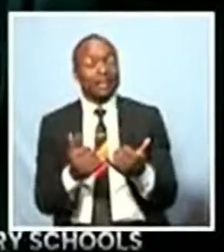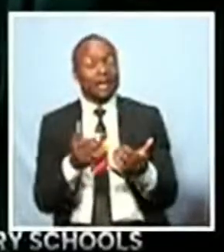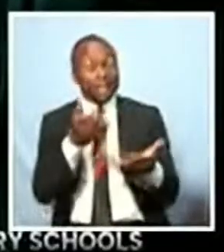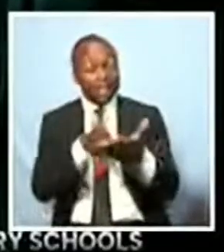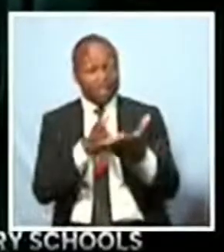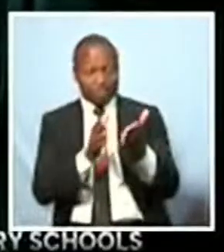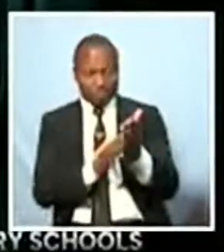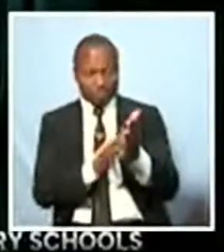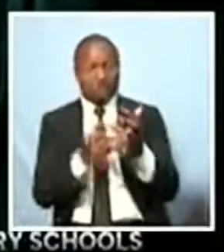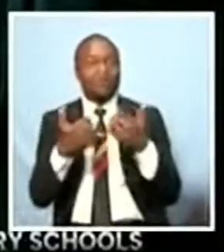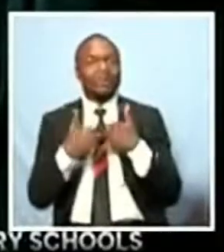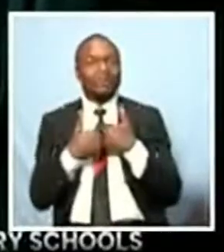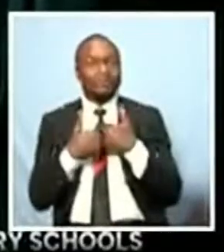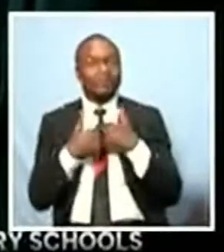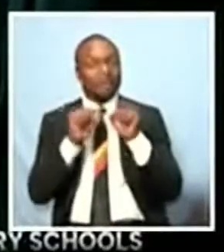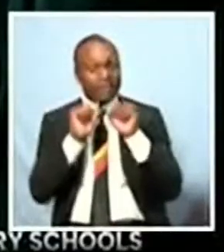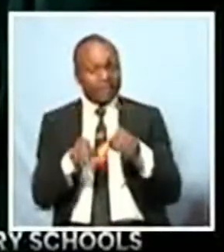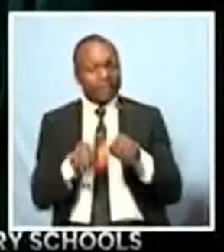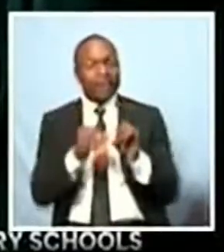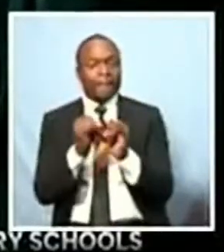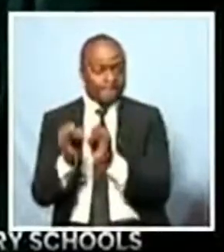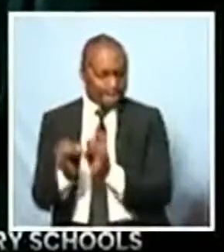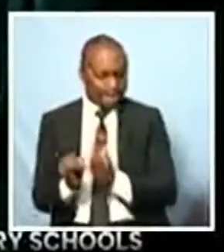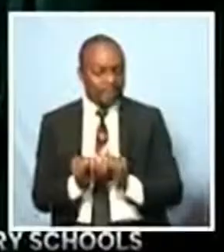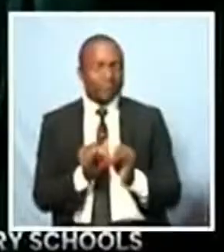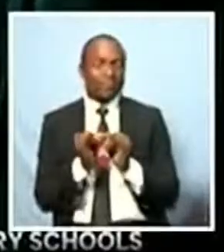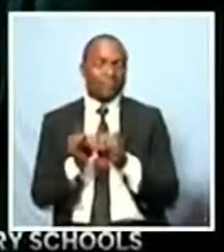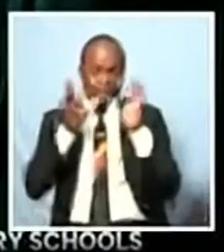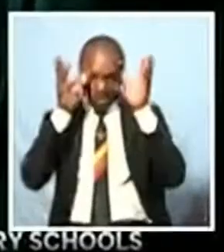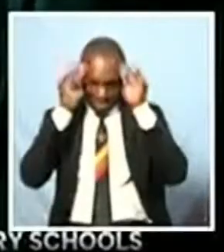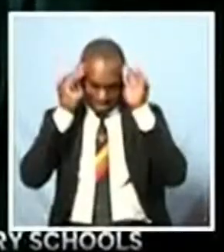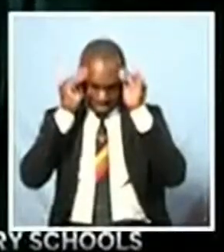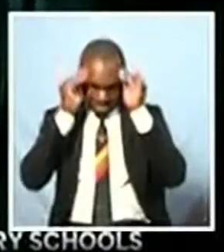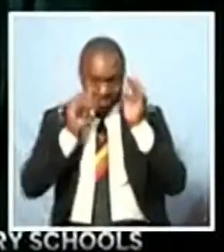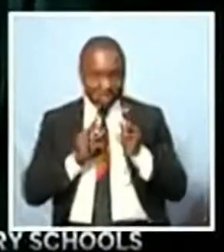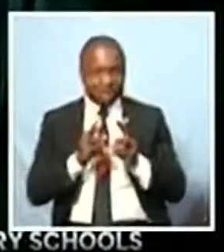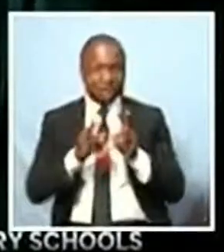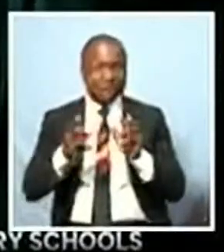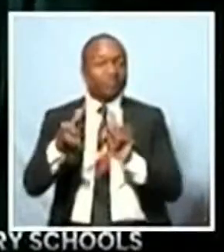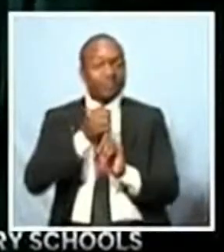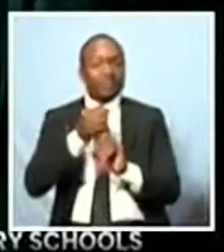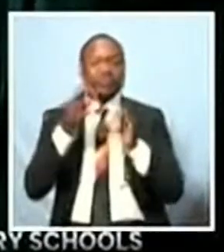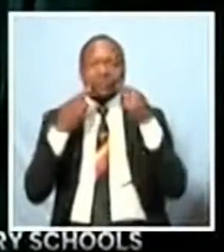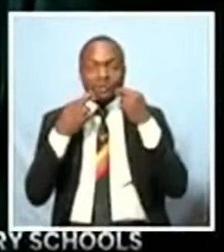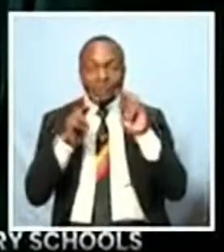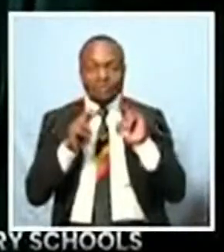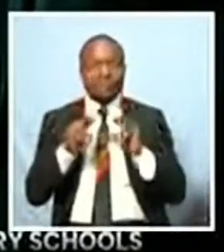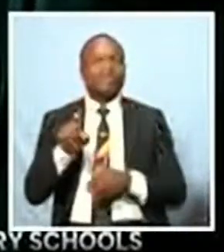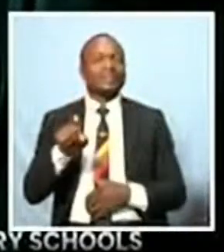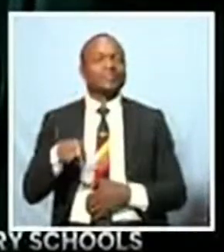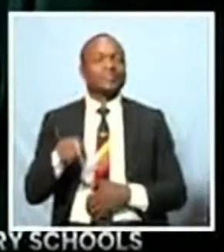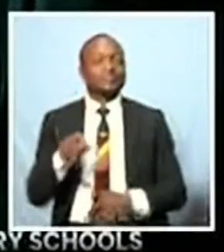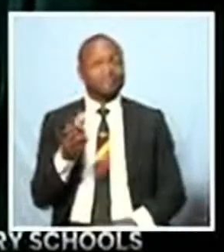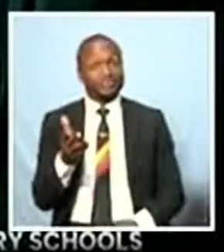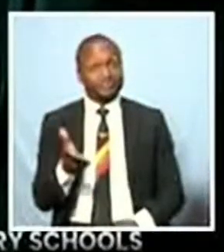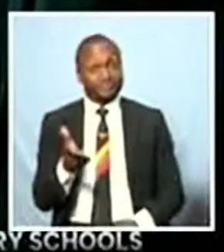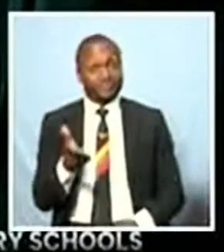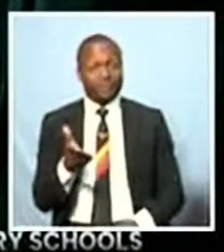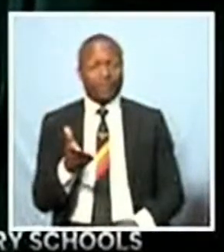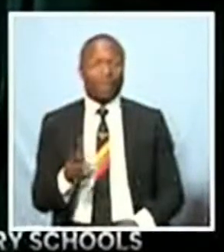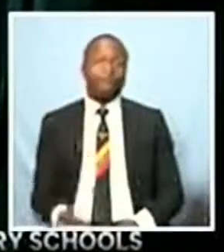schools that we have that we can implement competence-based and achieve the results that are expected?